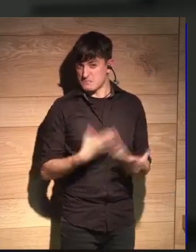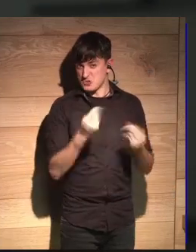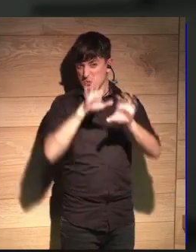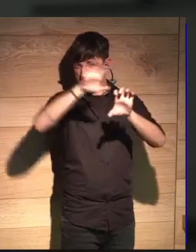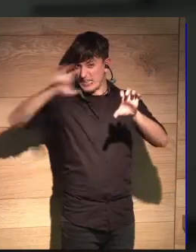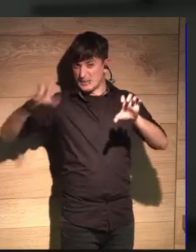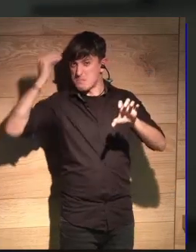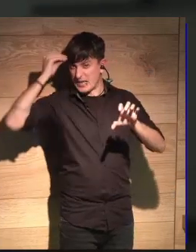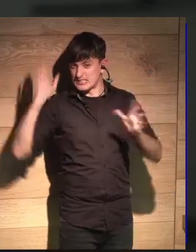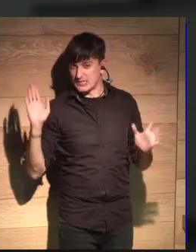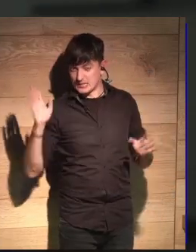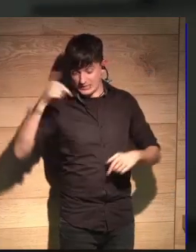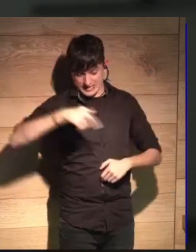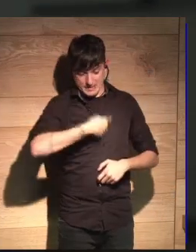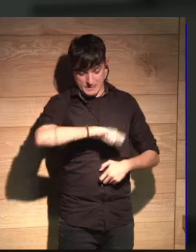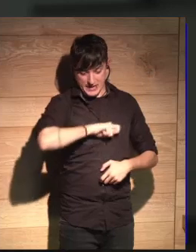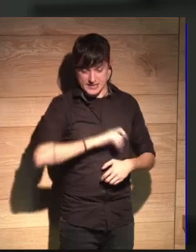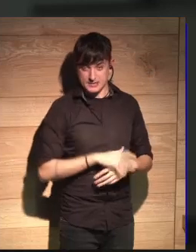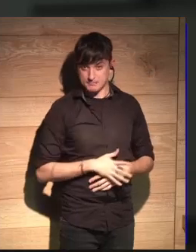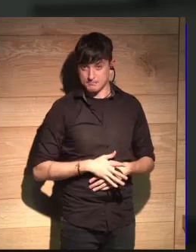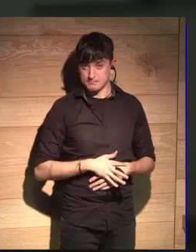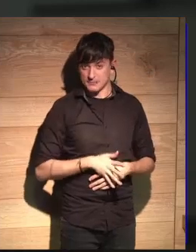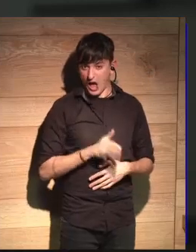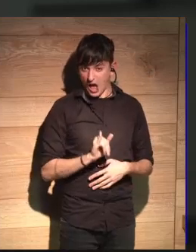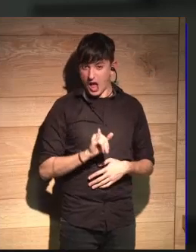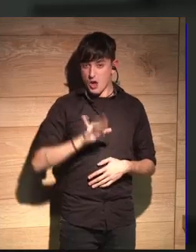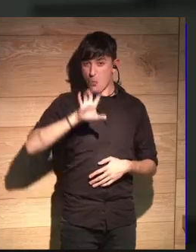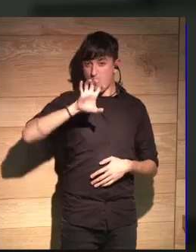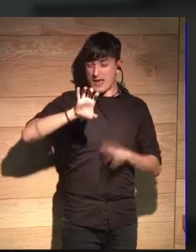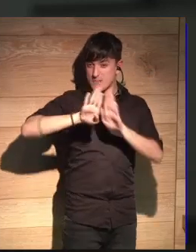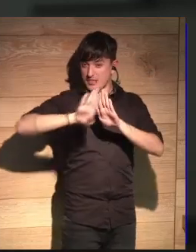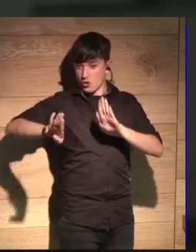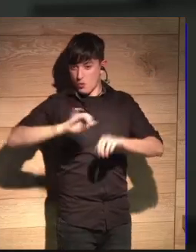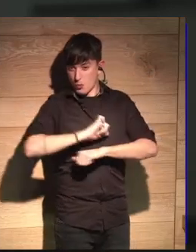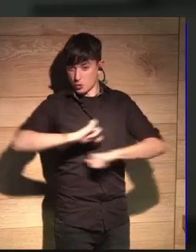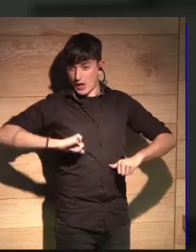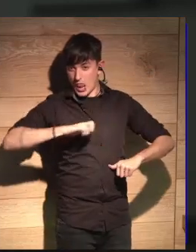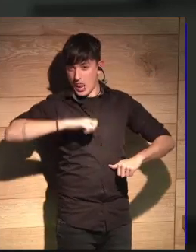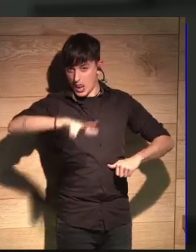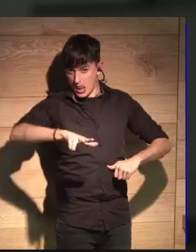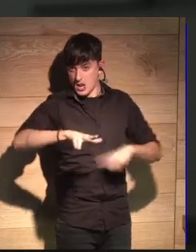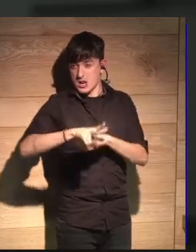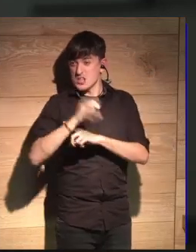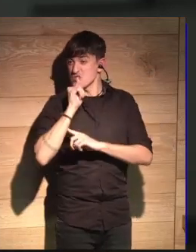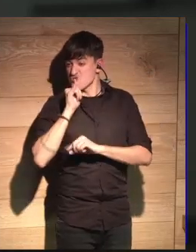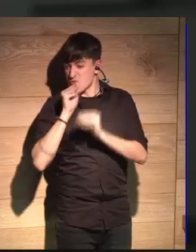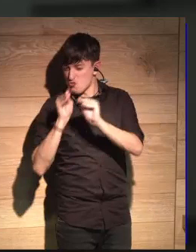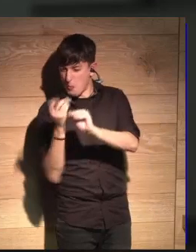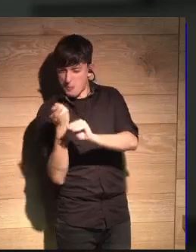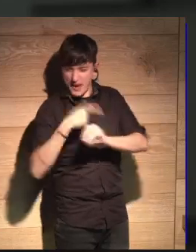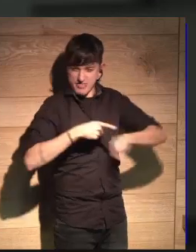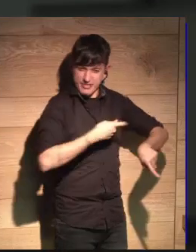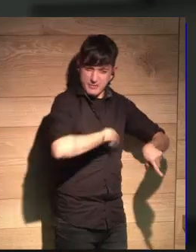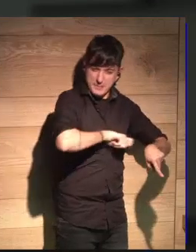Here in Spain, you have a neighboring country, Portugal, whose language is rather similar to your language, and you have another